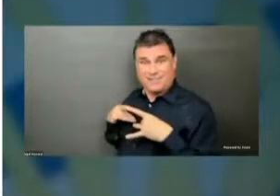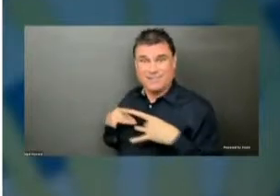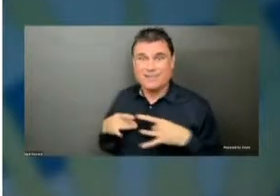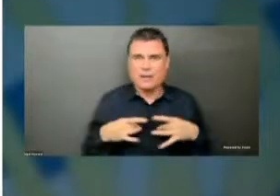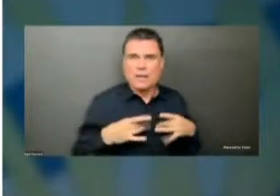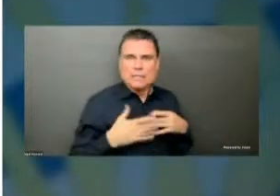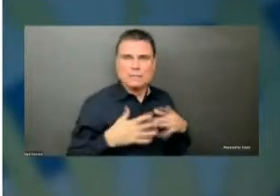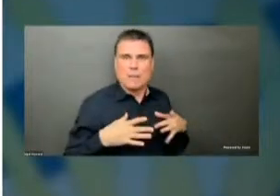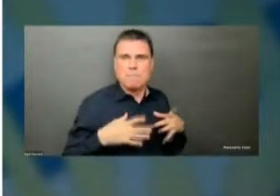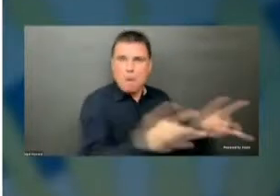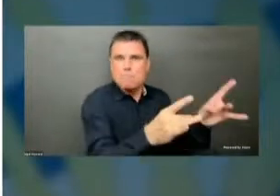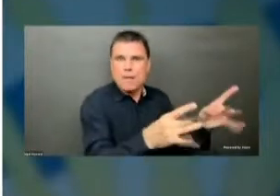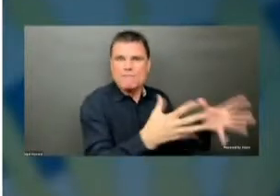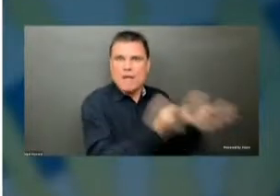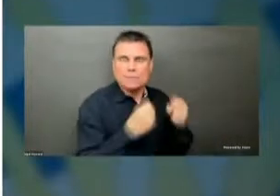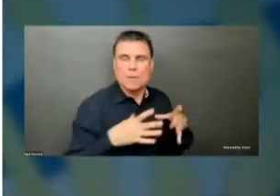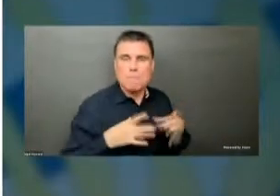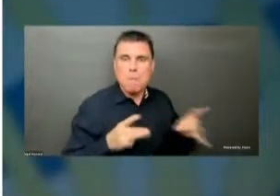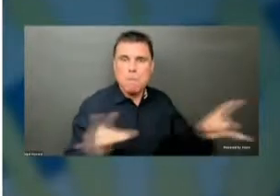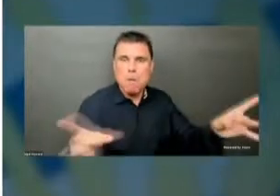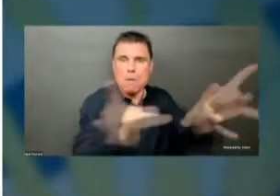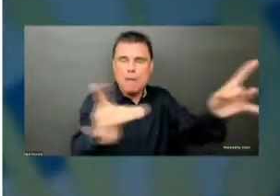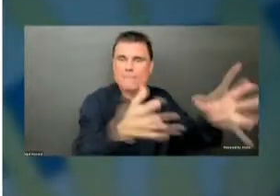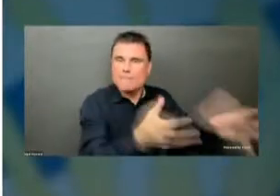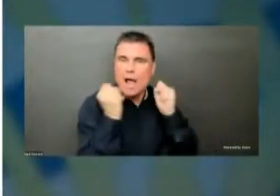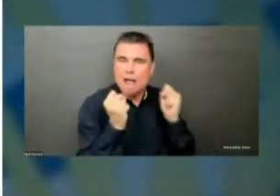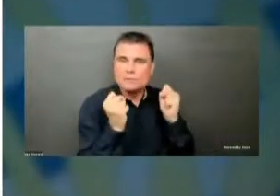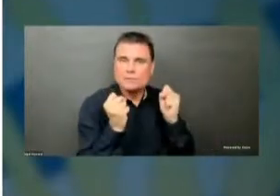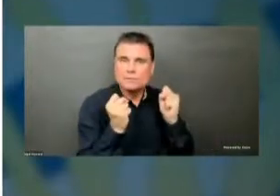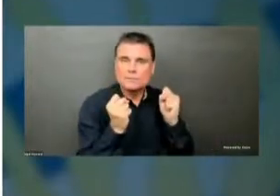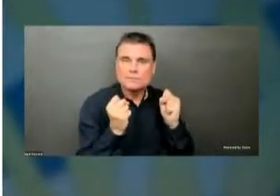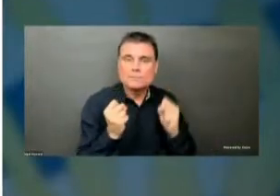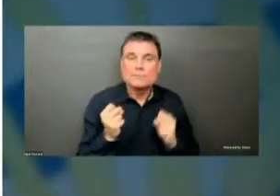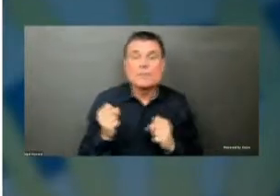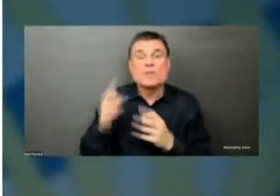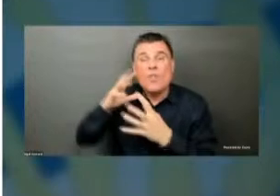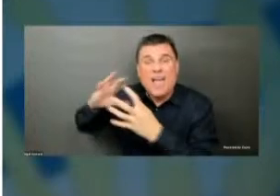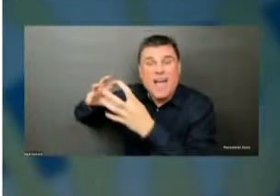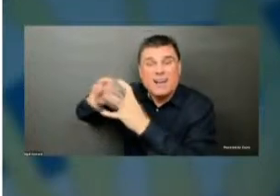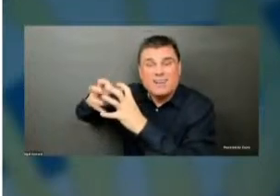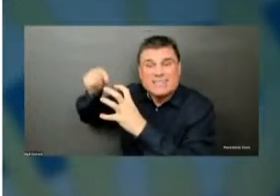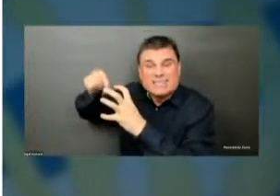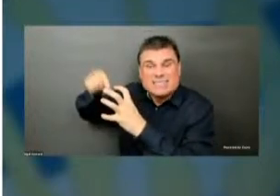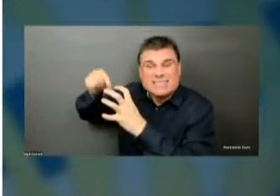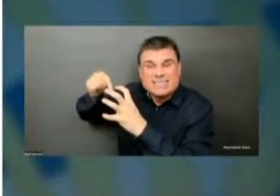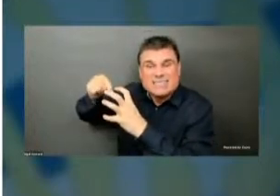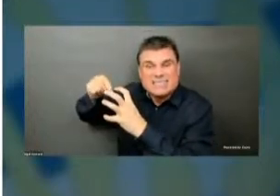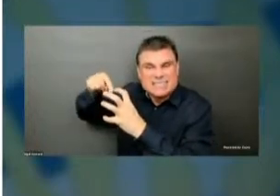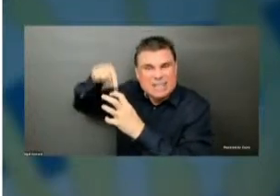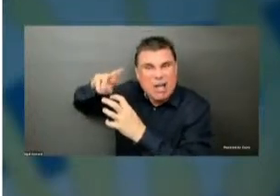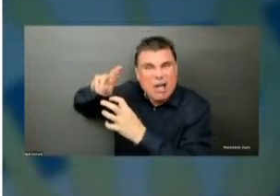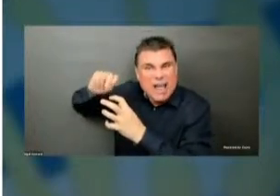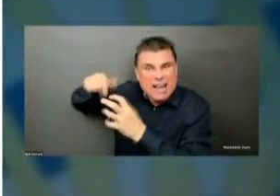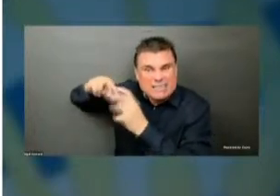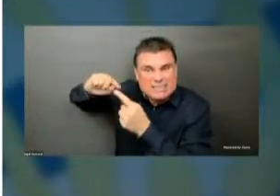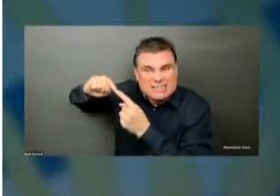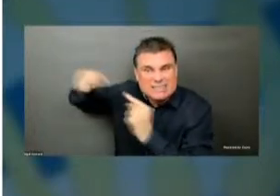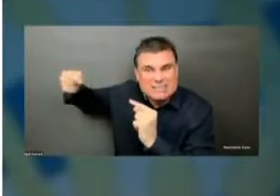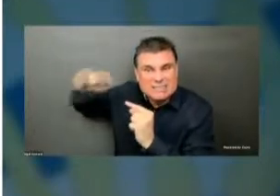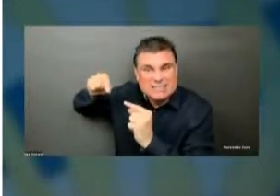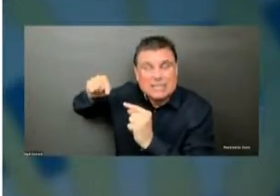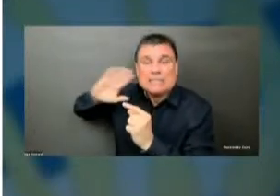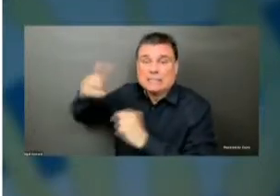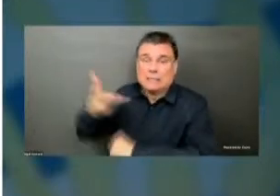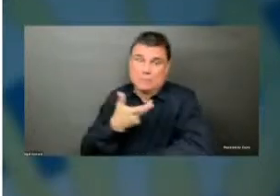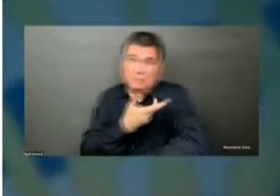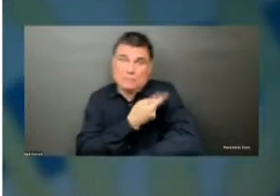it some ability to, the vaccine may not work as well. Some vaccines may not work as well in that variant. So this is